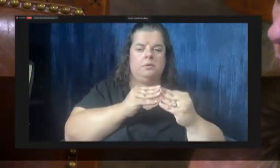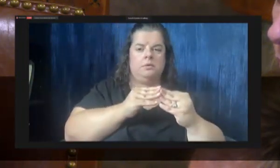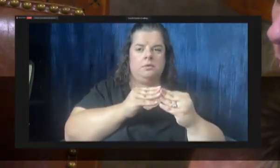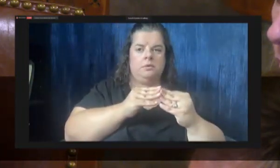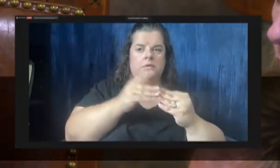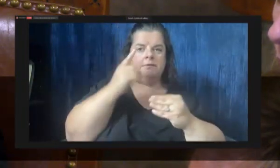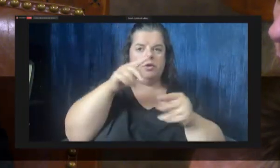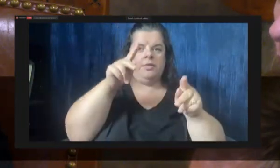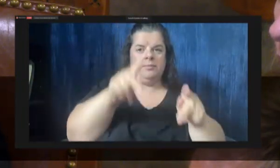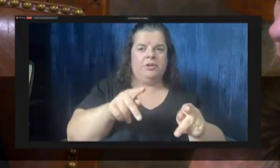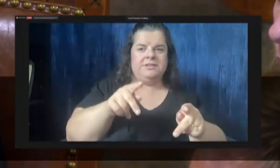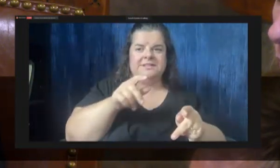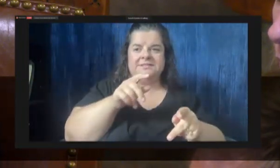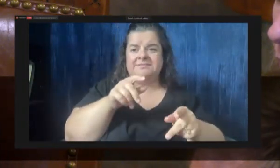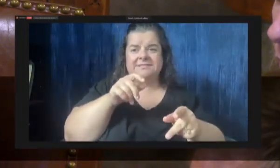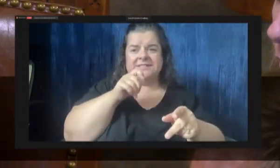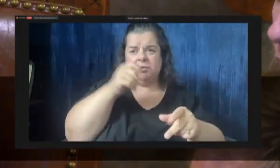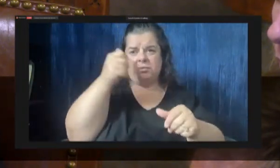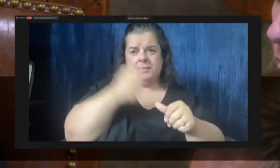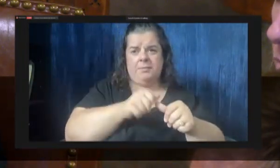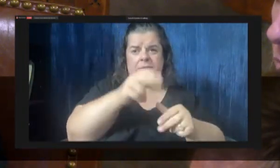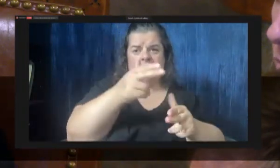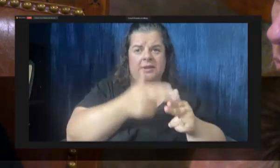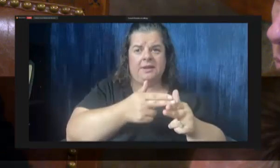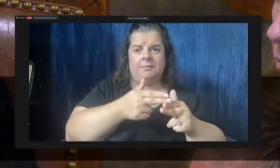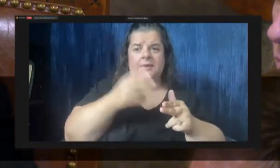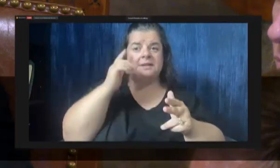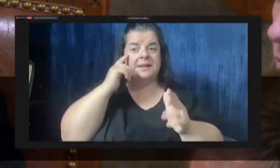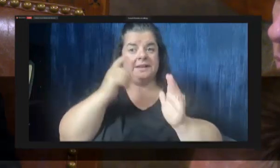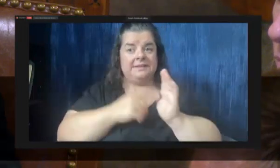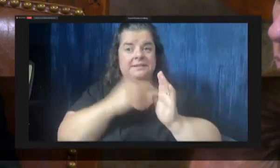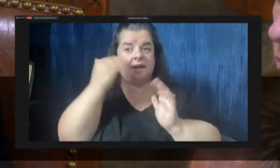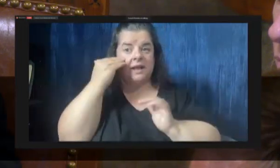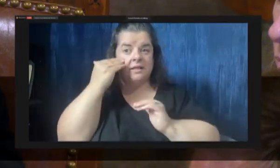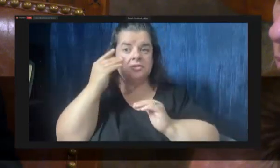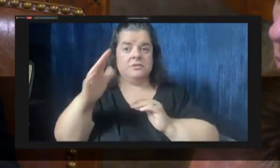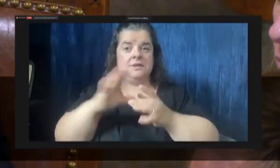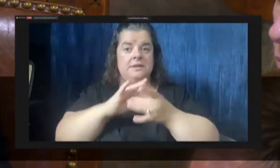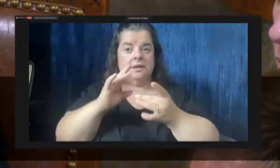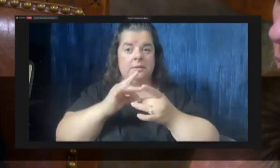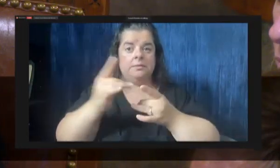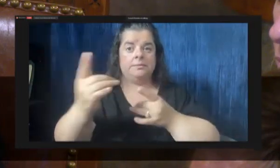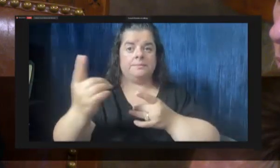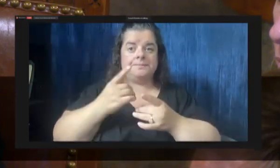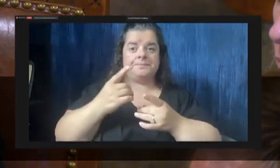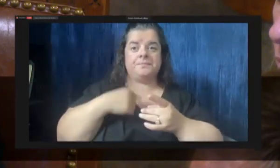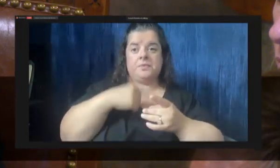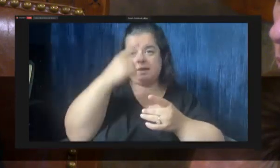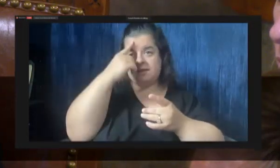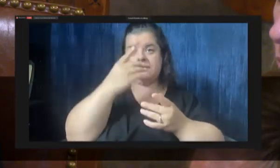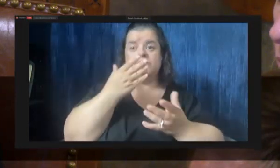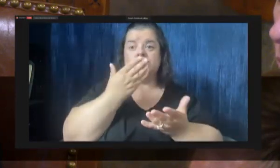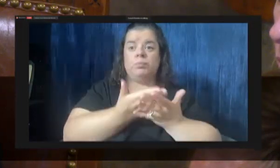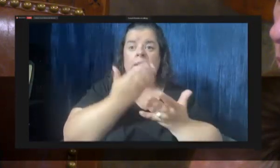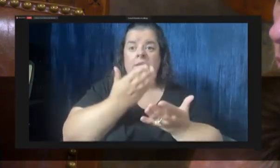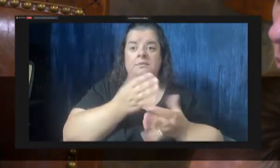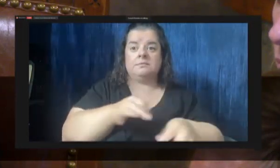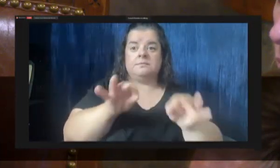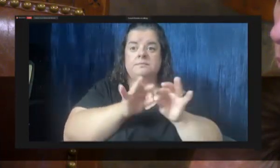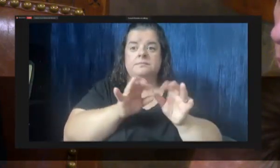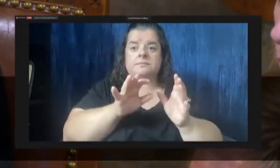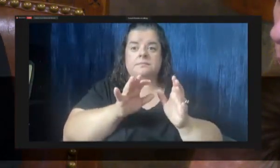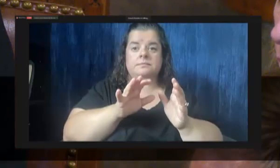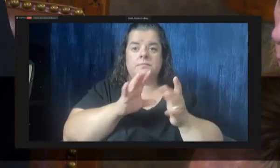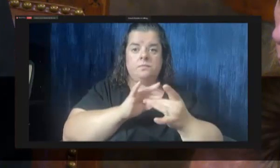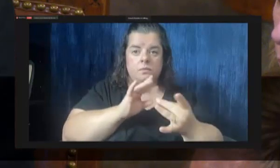I don't remember their name, but to acknowledge that, you know, that comment came in. I think it's a very valid comment, and that, you know,